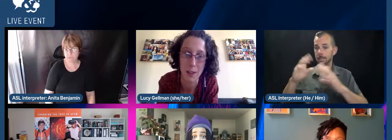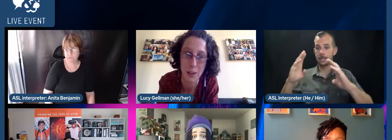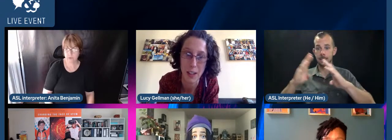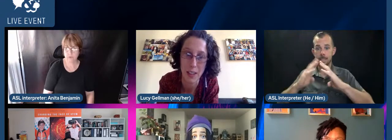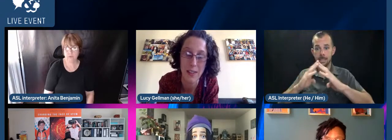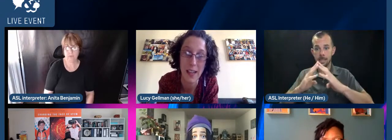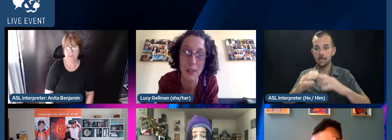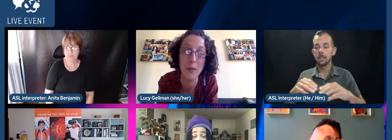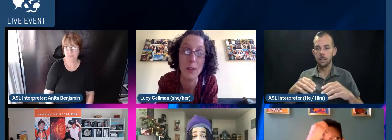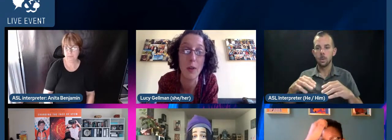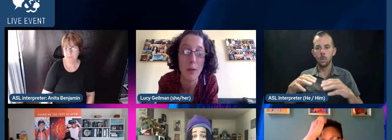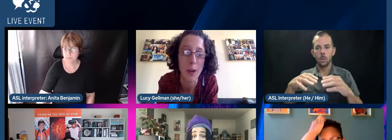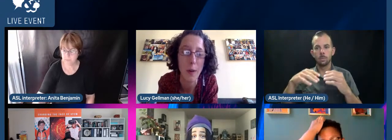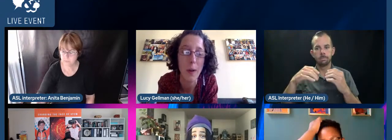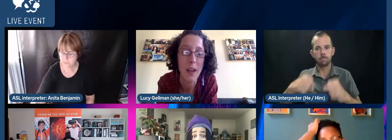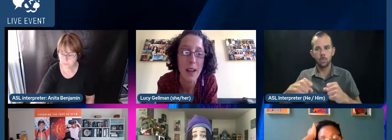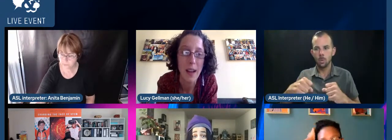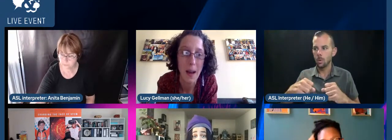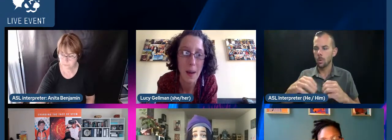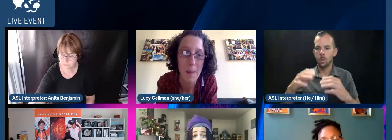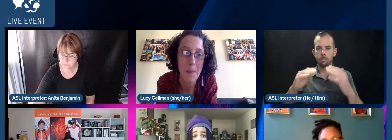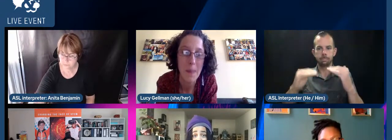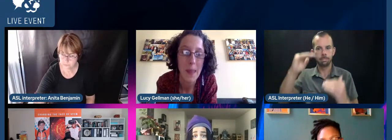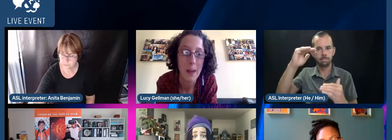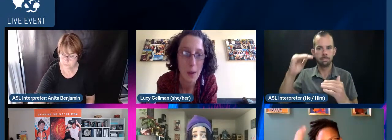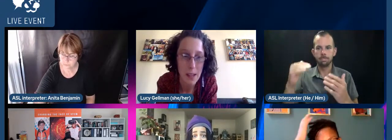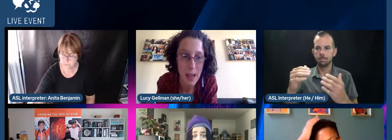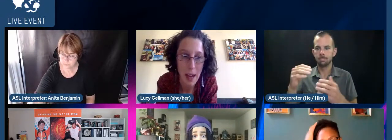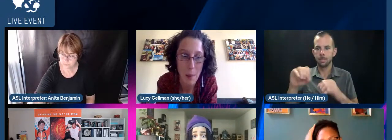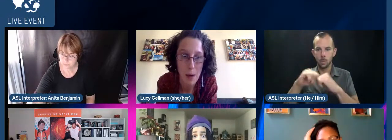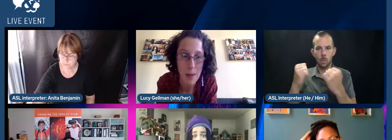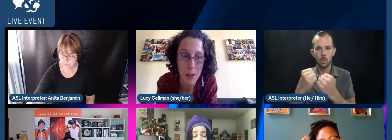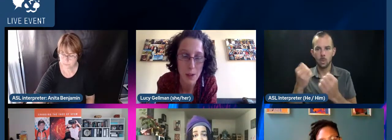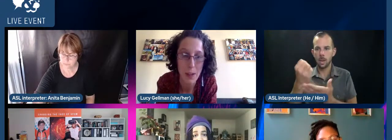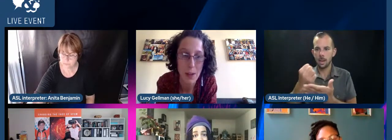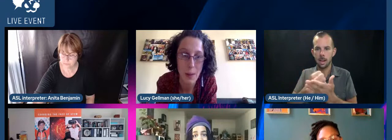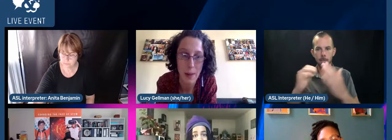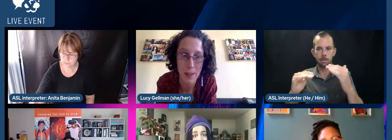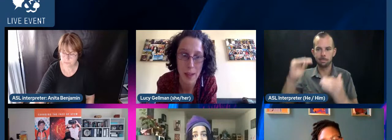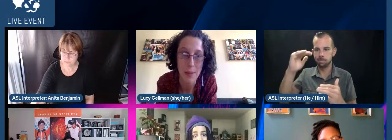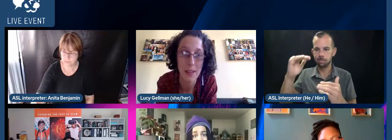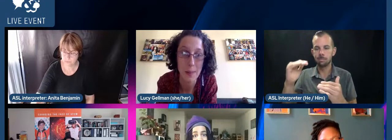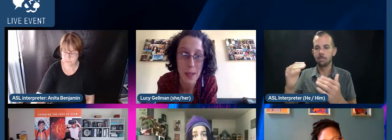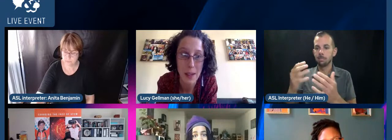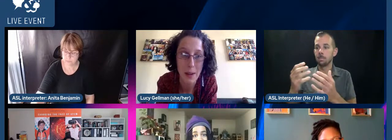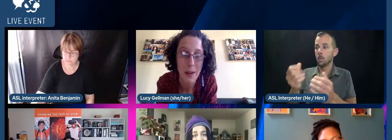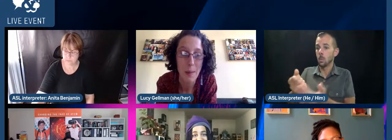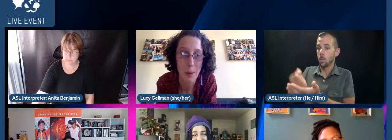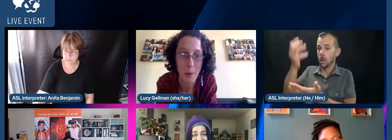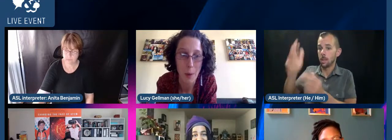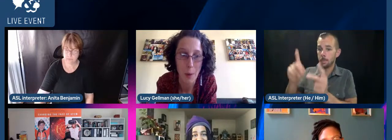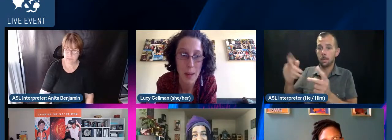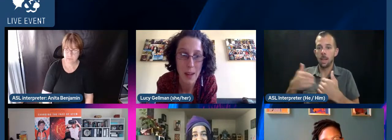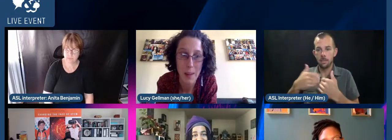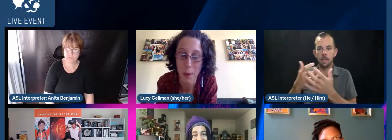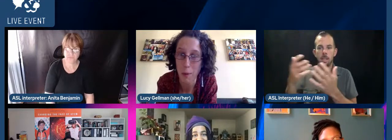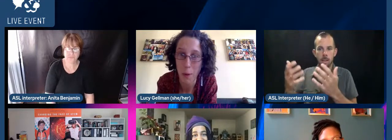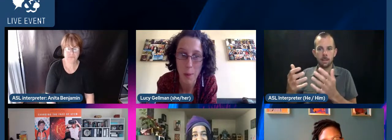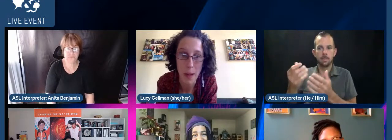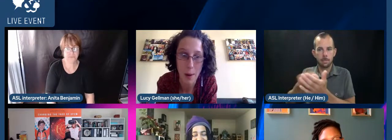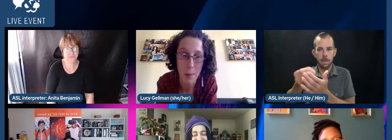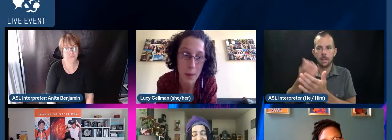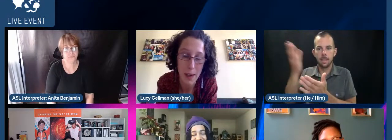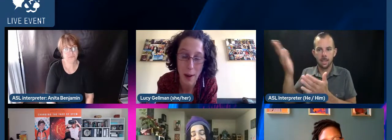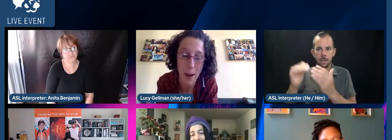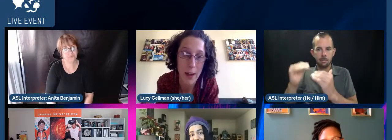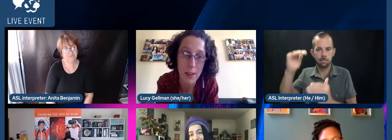is concentrated in the hands of so few. Claudia, I want to make sure that you have time to speak